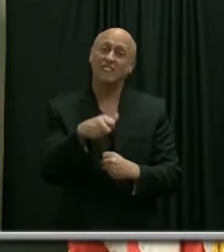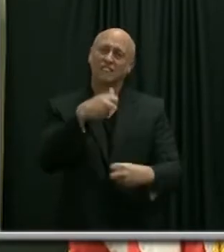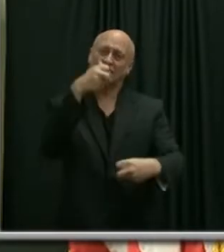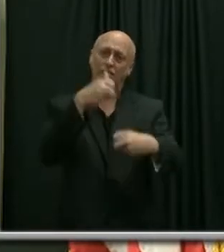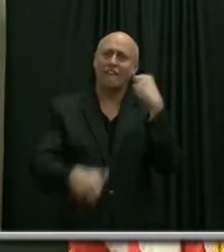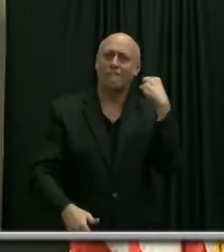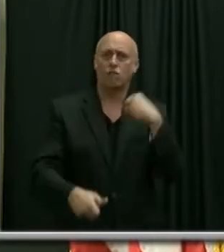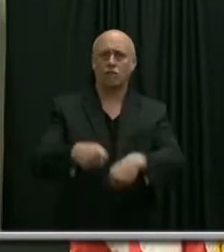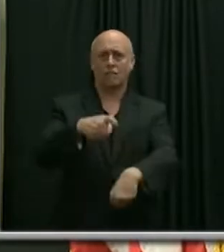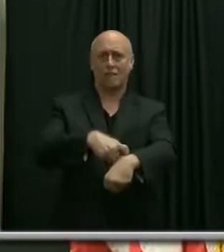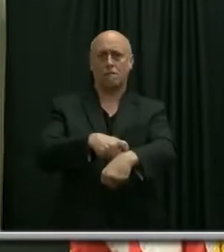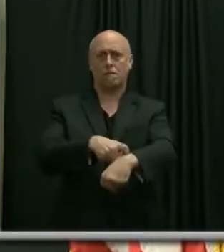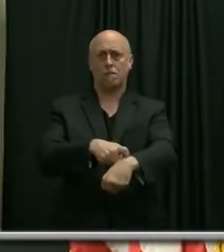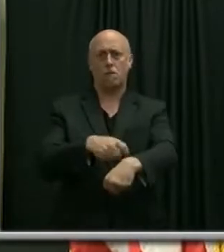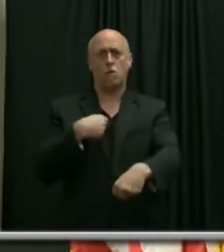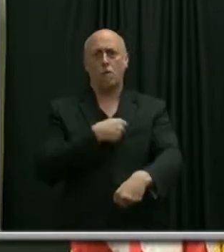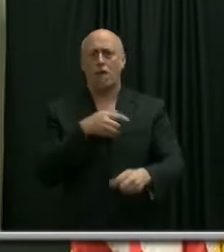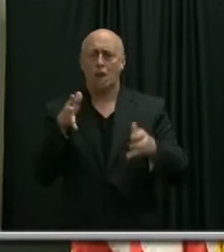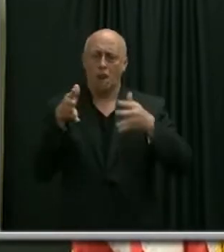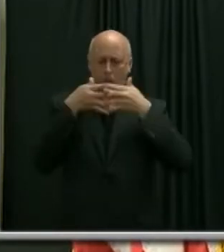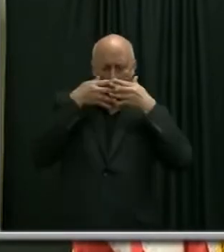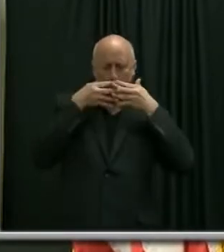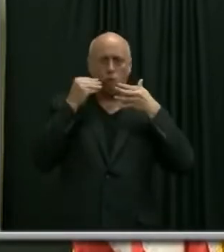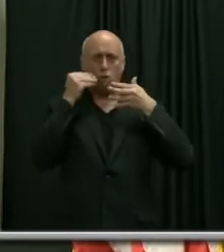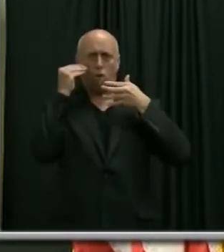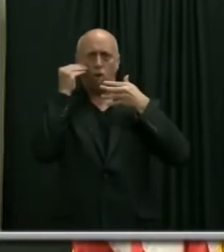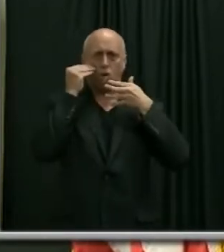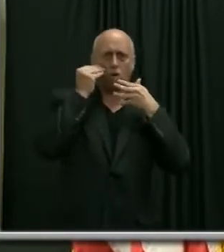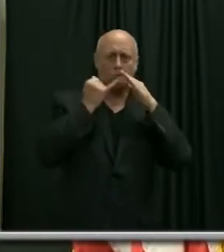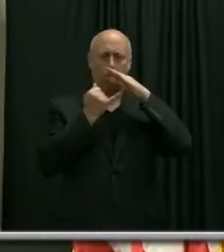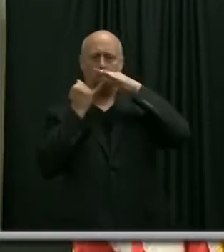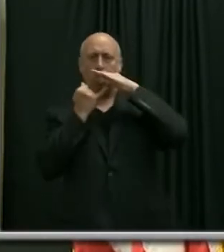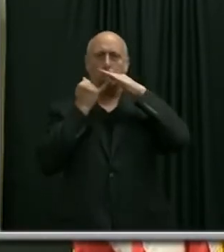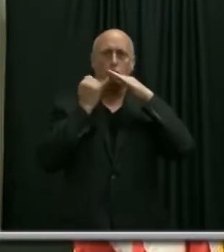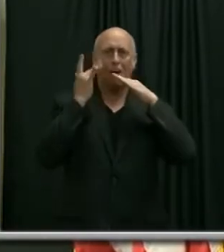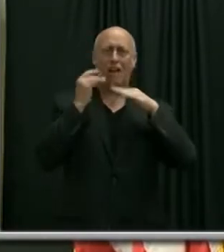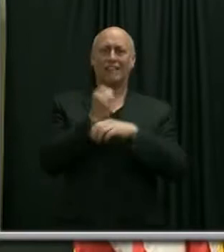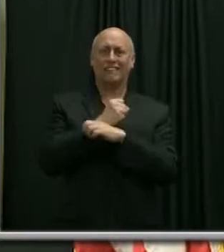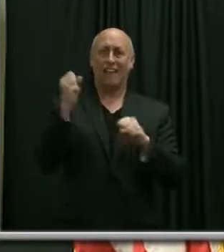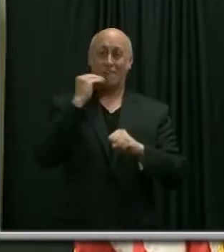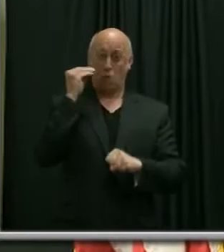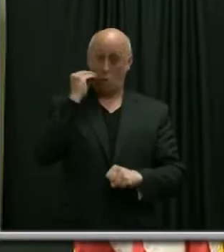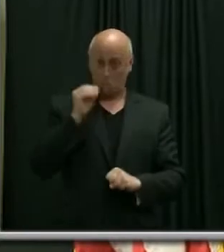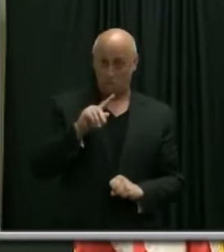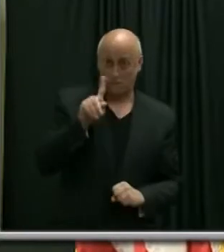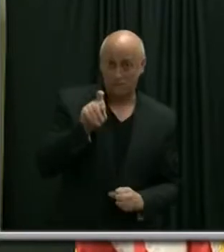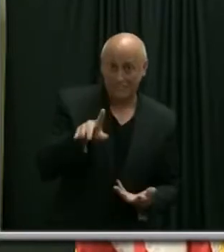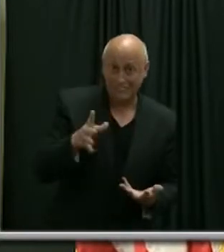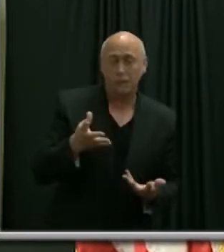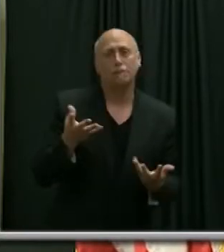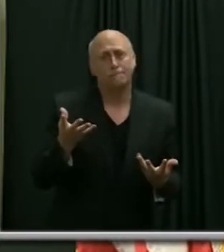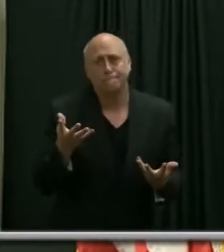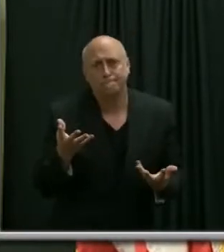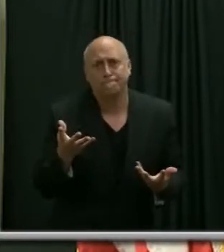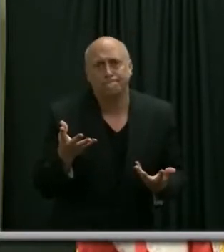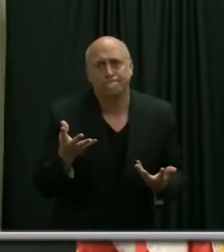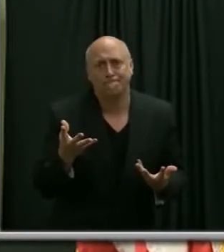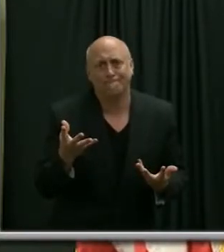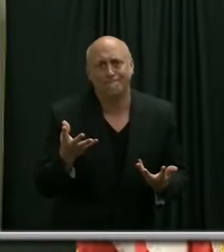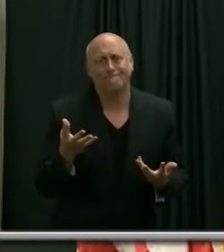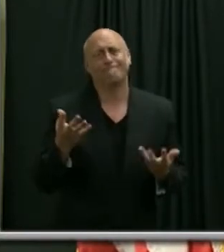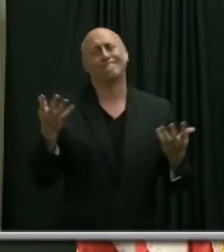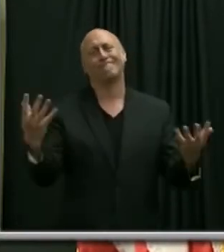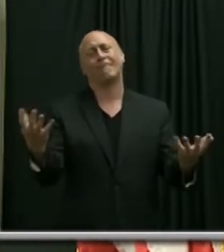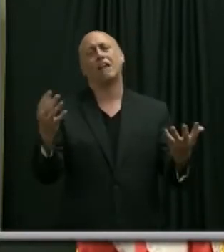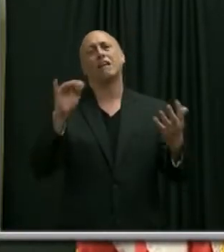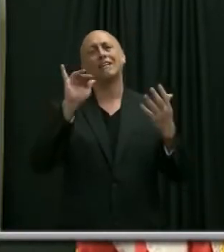when we are often confined to our homes because of the safer at home orders. During these difficult times, we